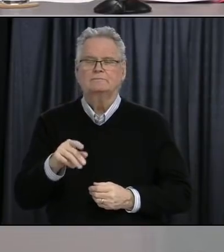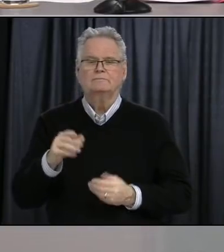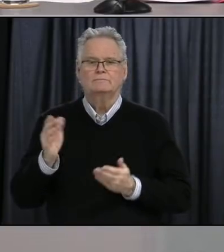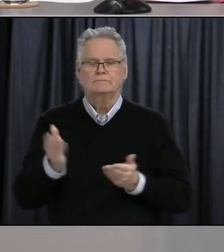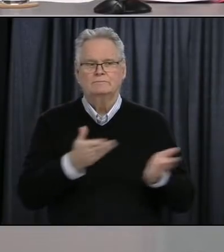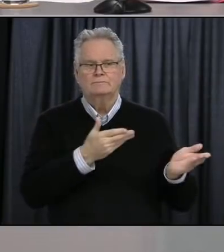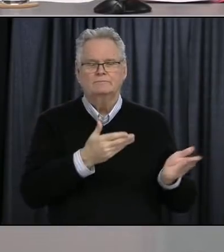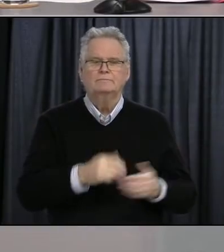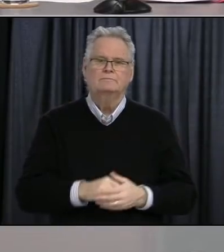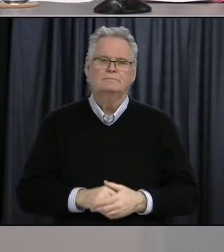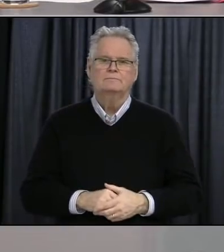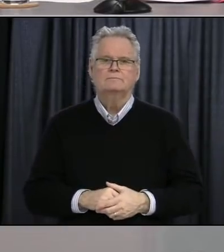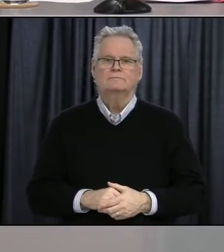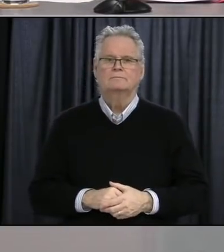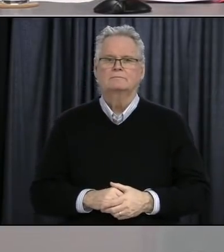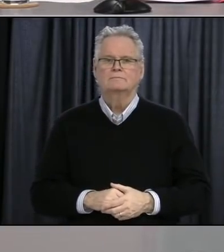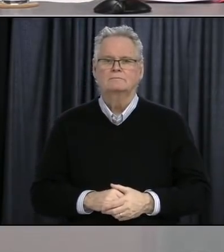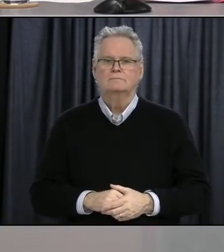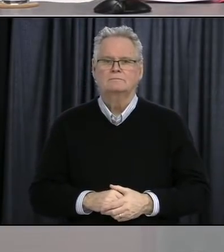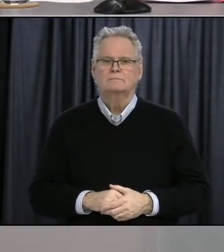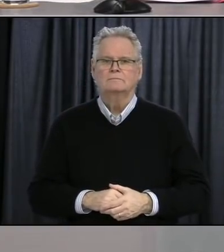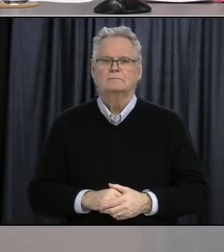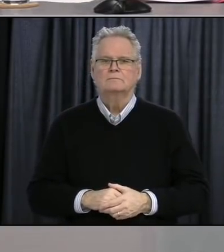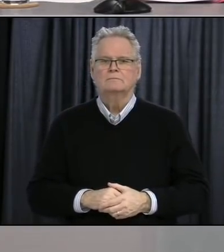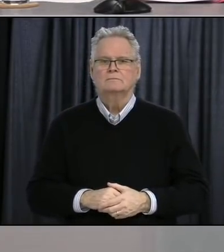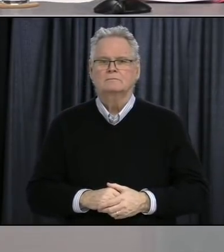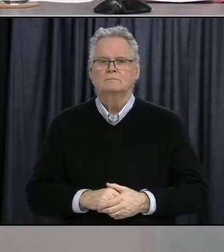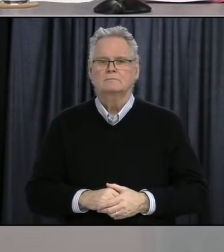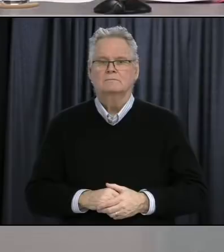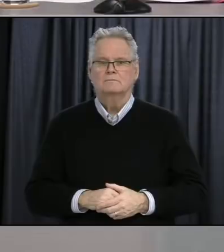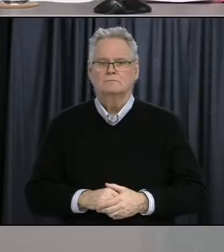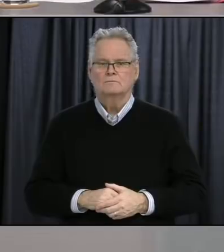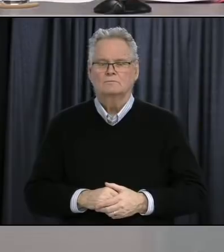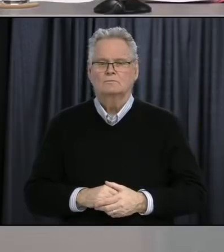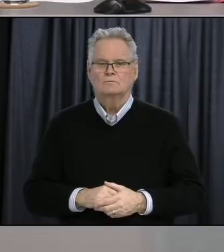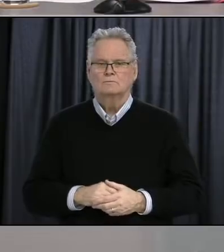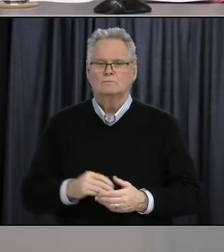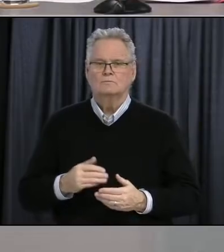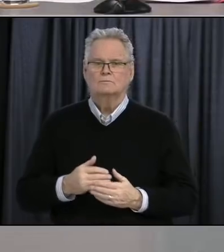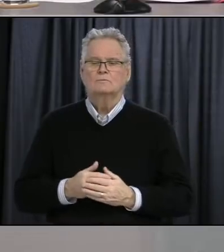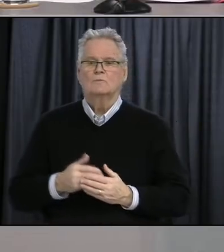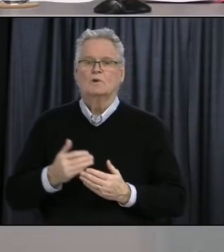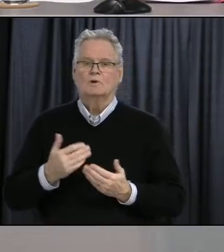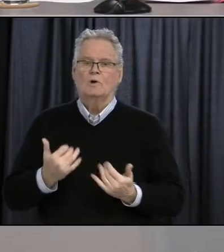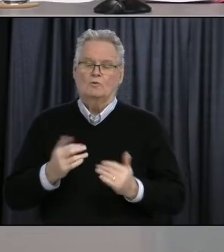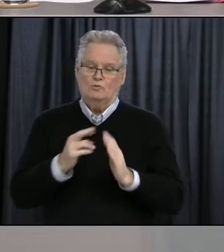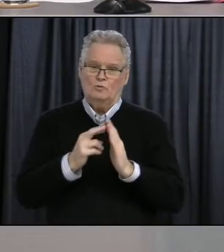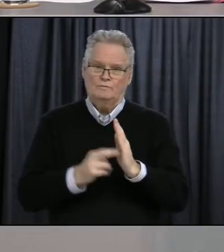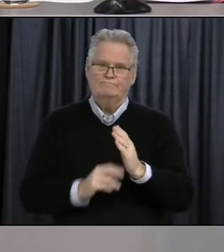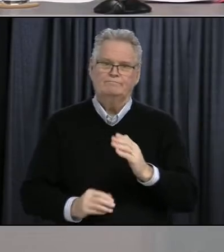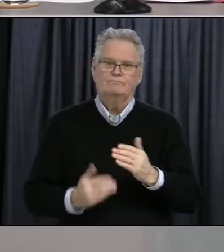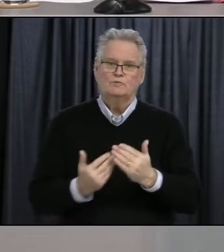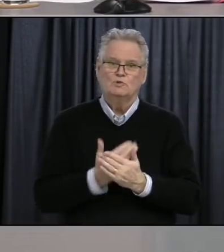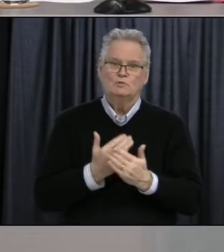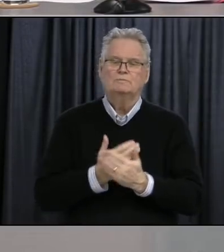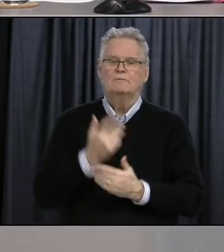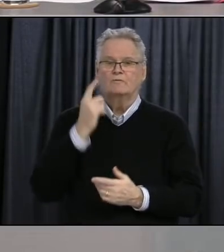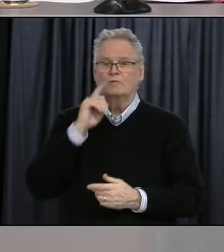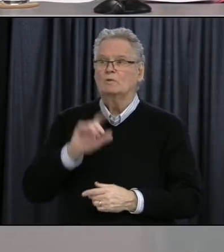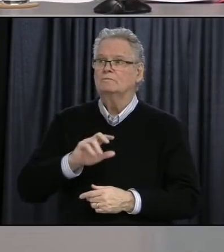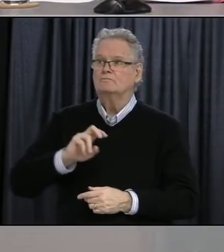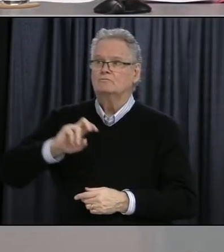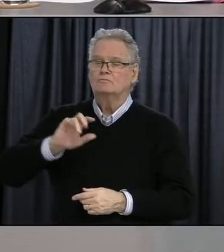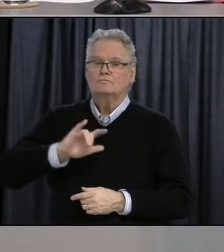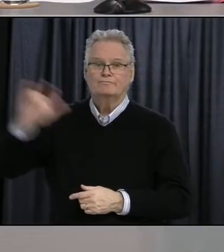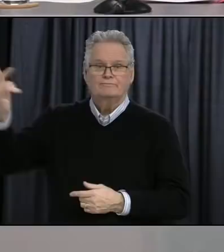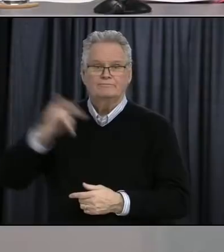this modified self-isolation policy come into play? Is it for those who have already been home for 7 days, they